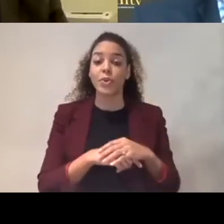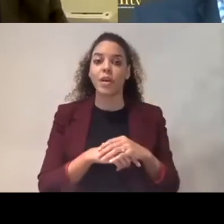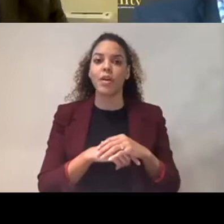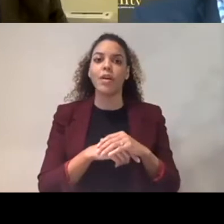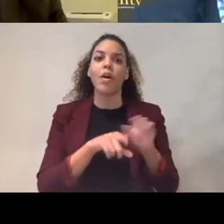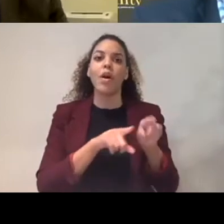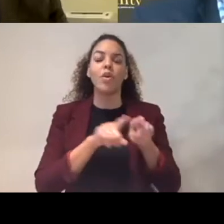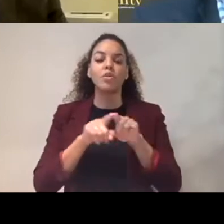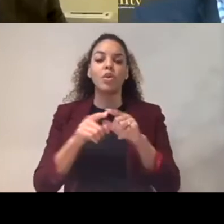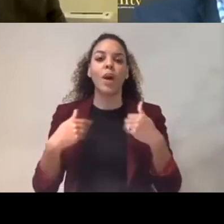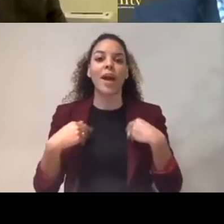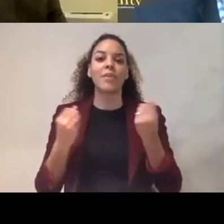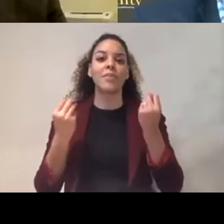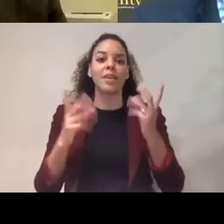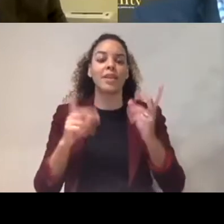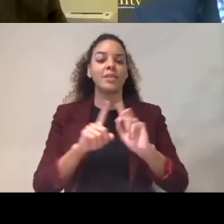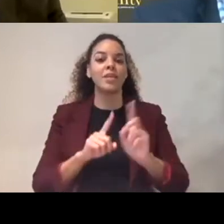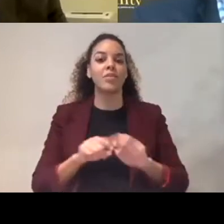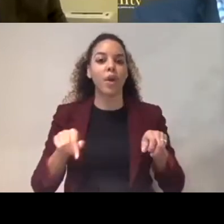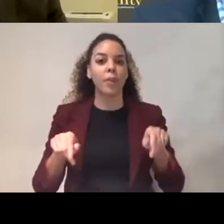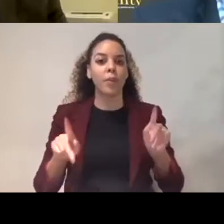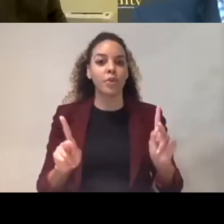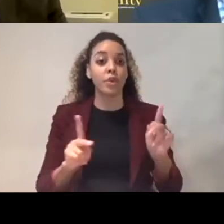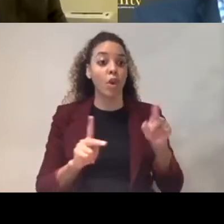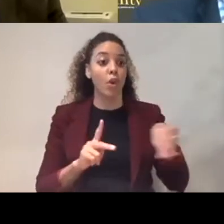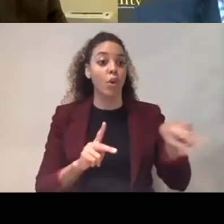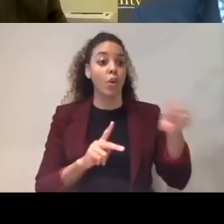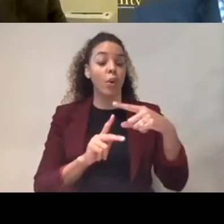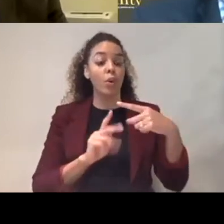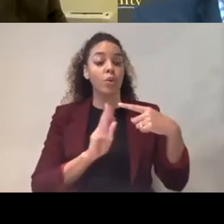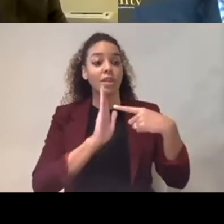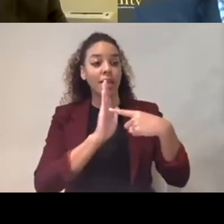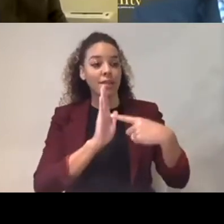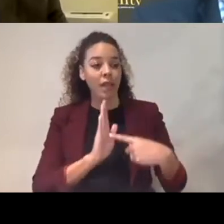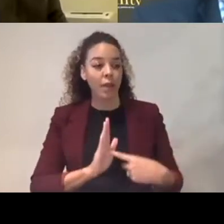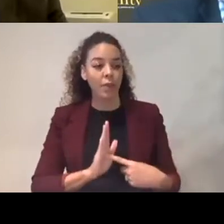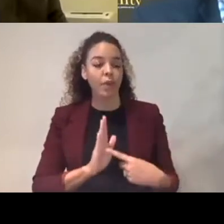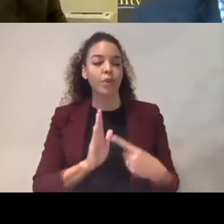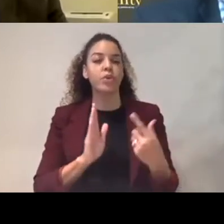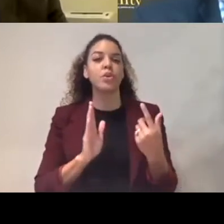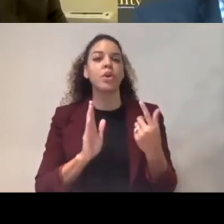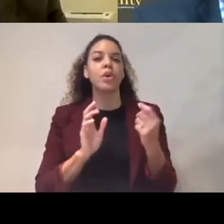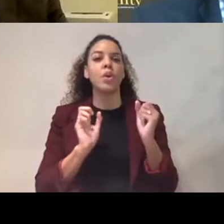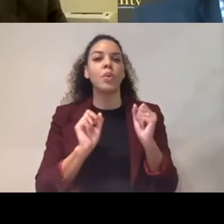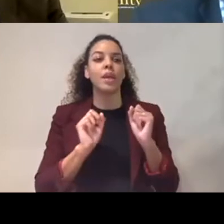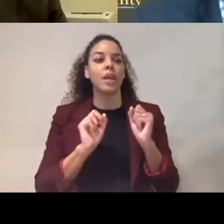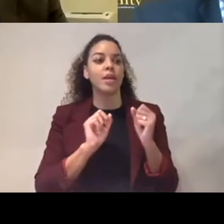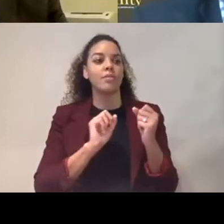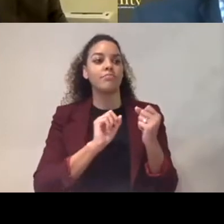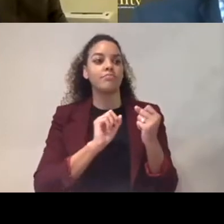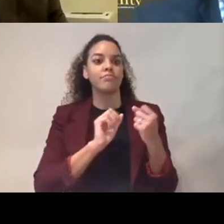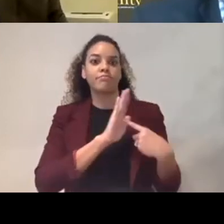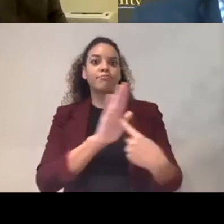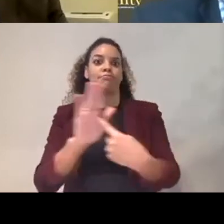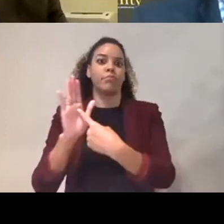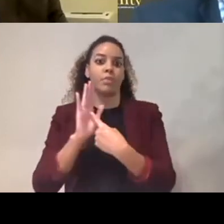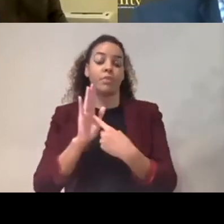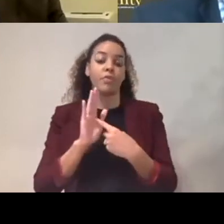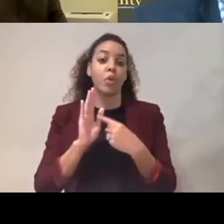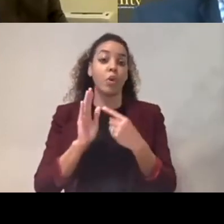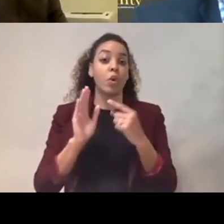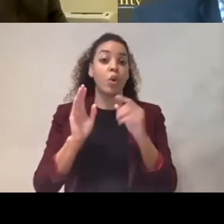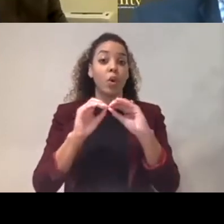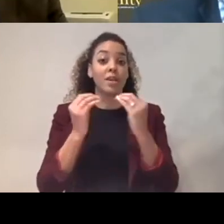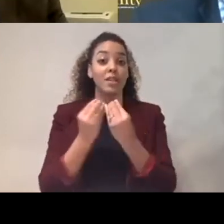take those examples and find ways to amplify them through organizations like SourceAmerica and other disability community